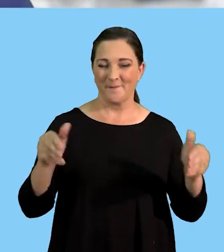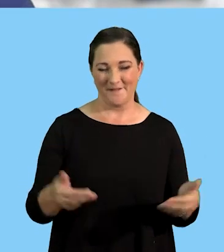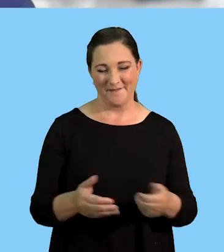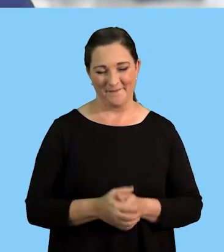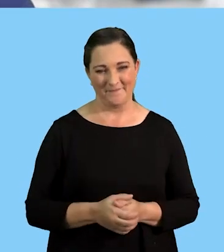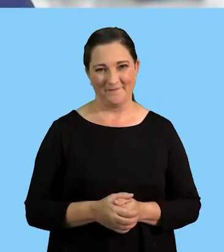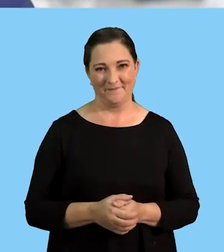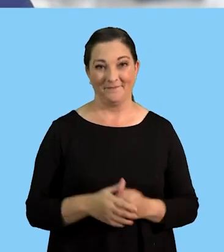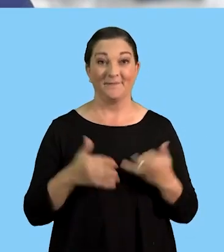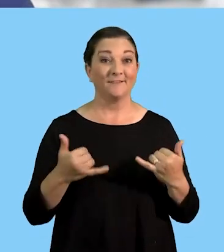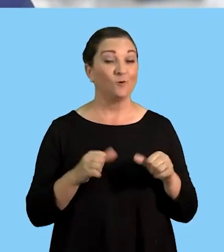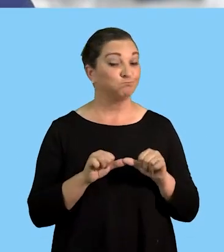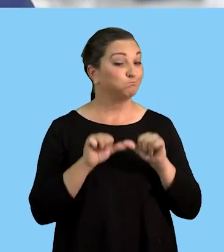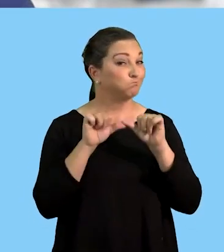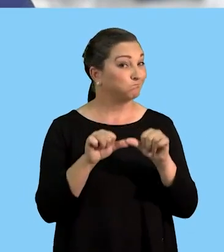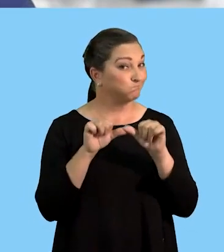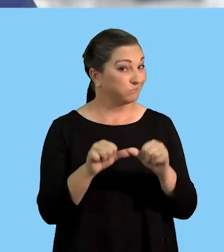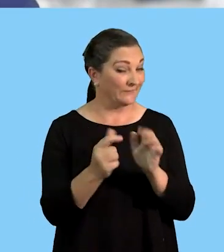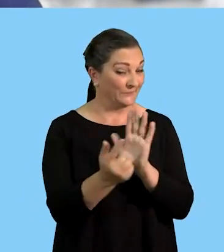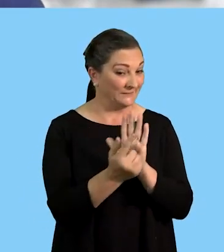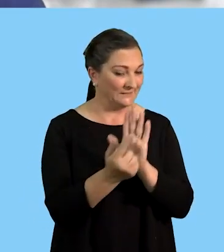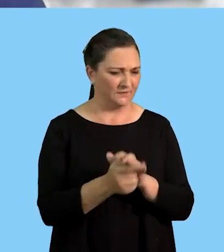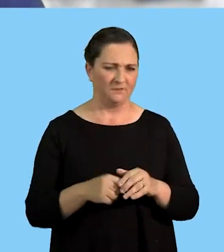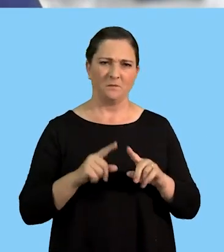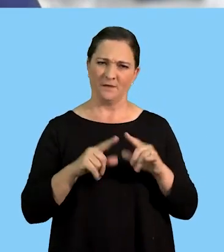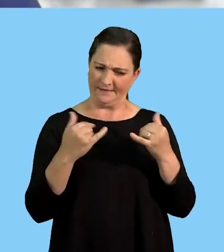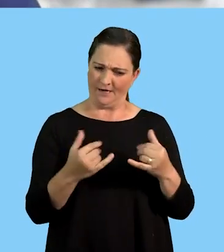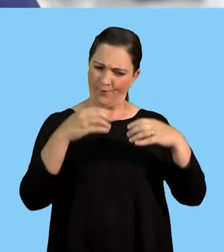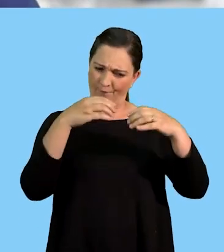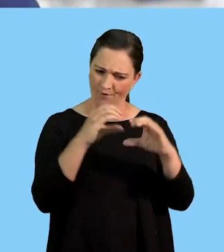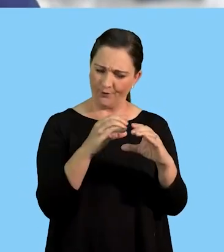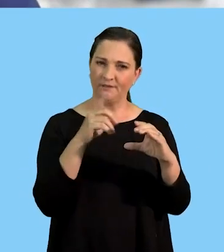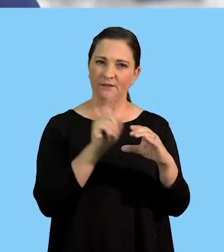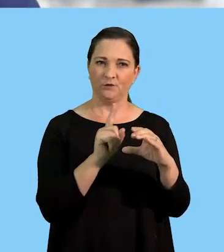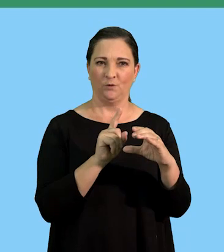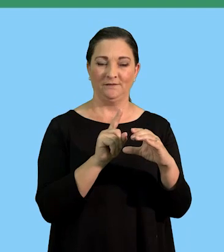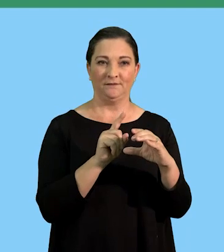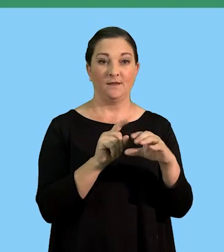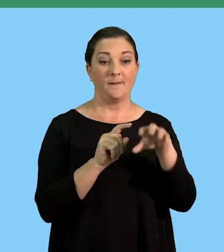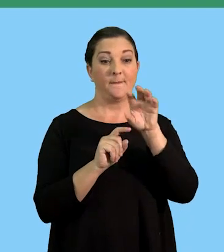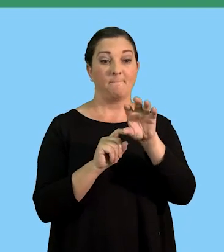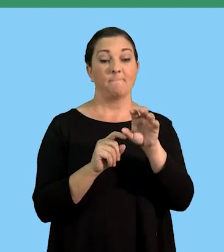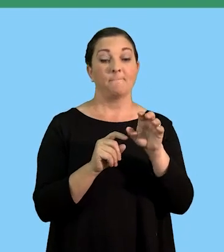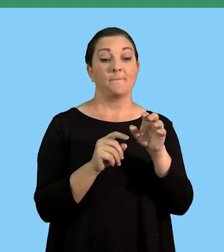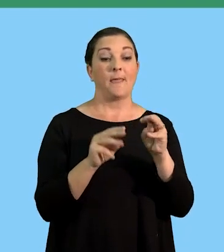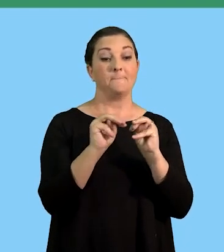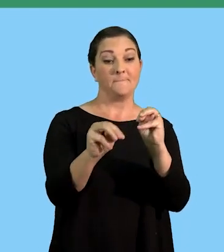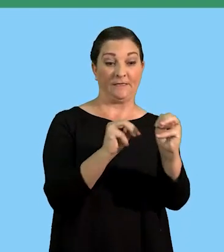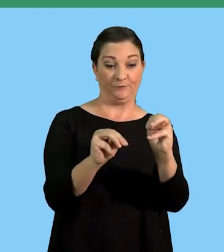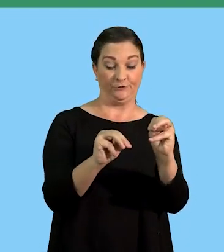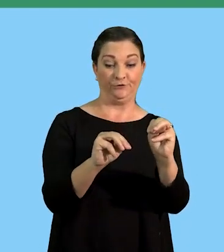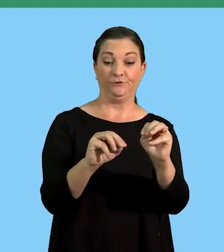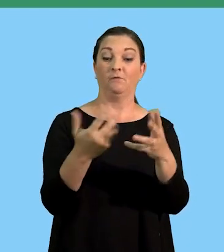Welcome back. Let us continue with our main part now. The focus would be on the differences between management